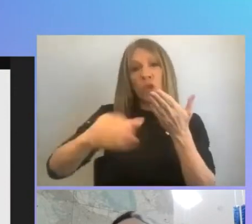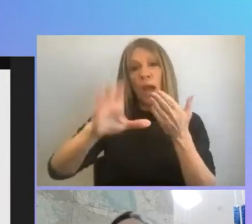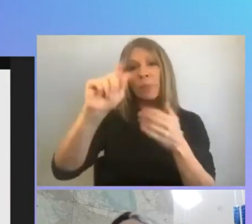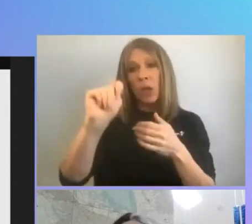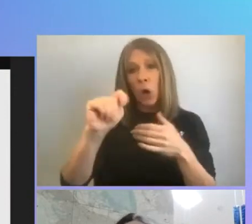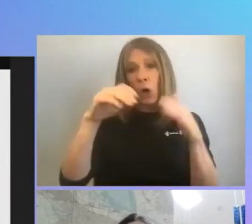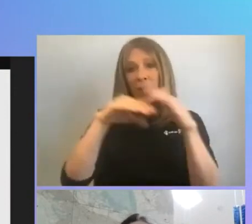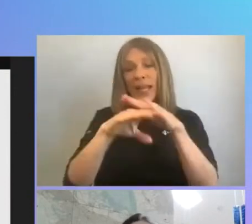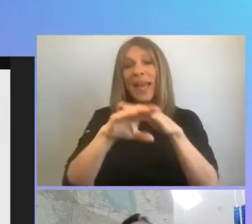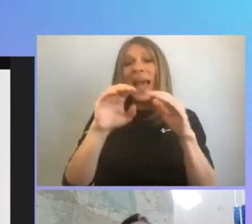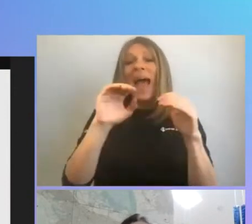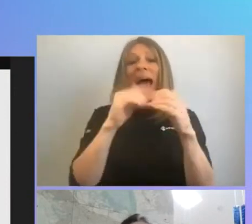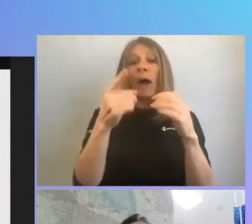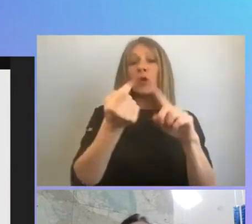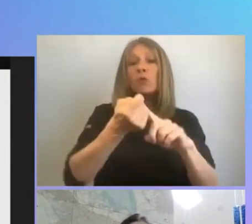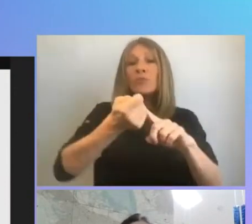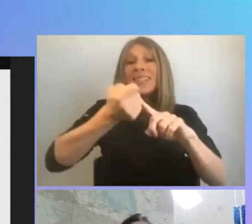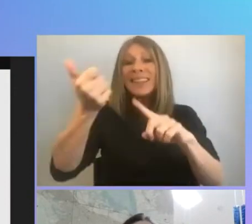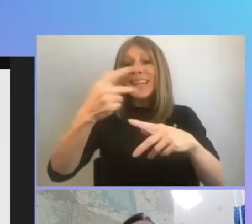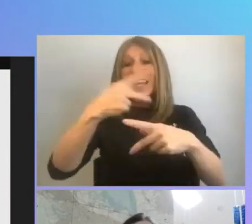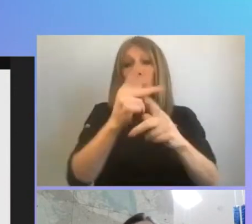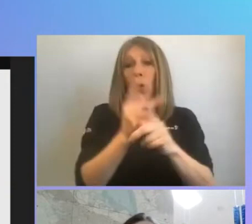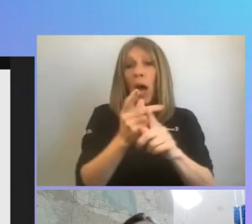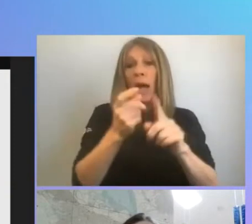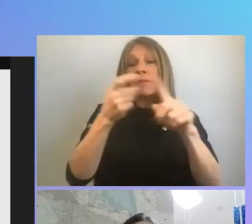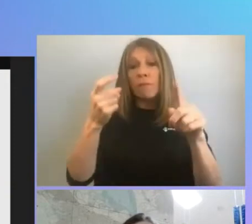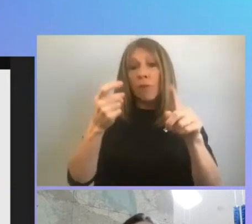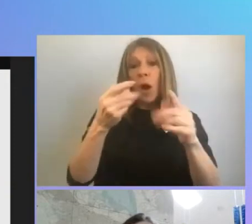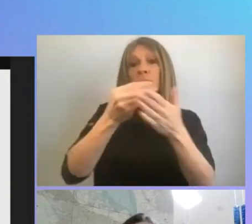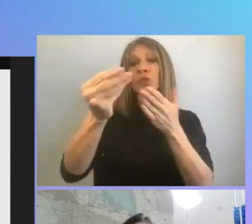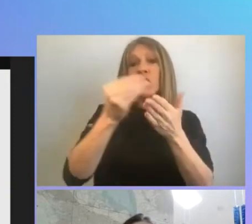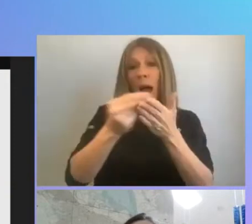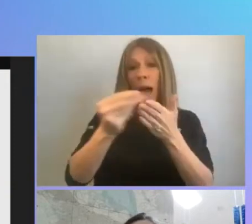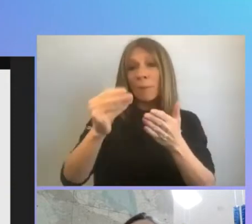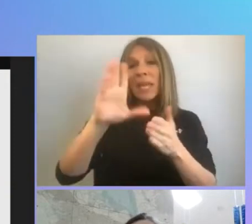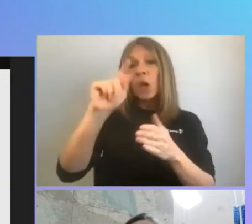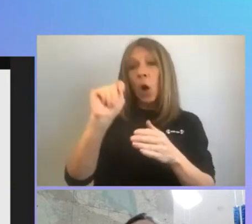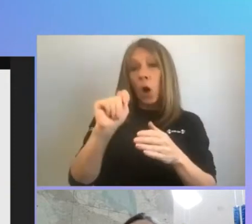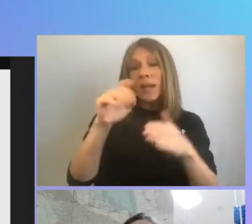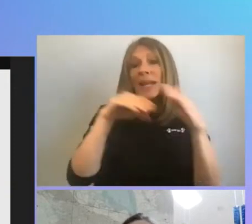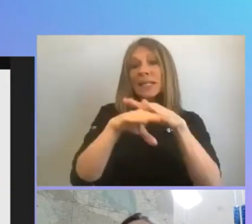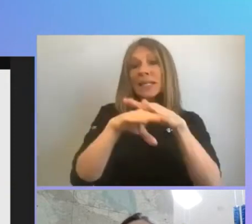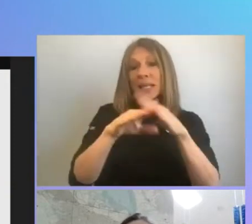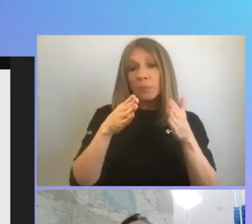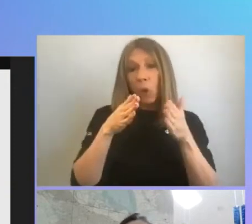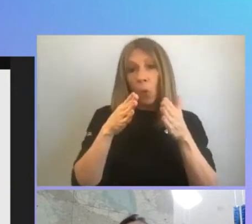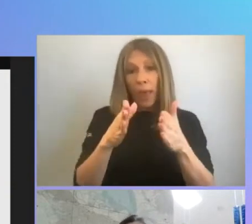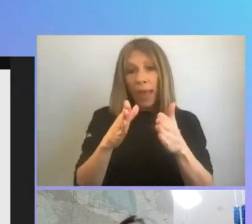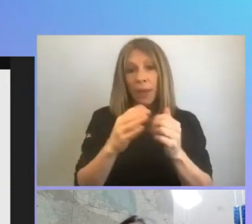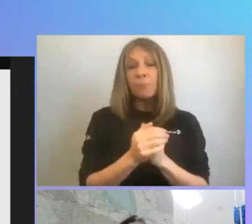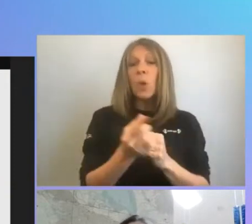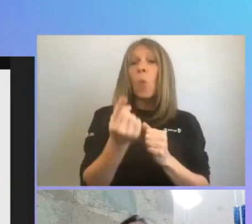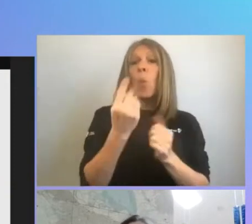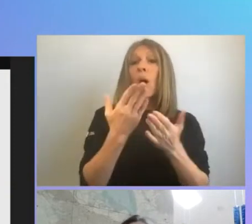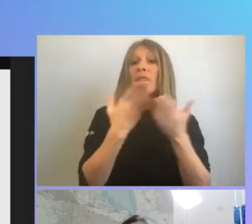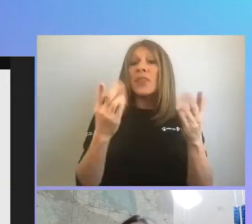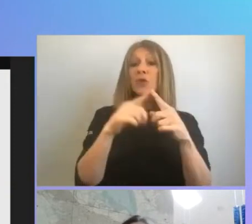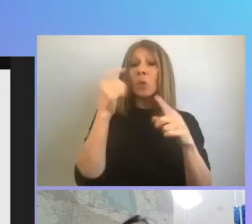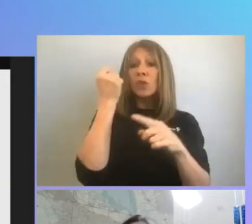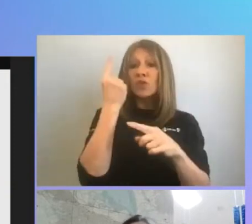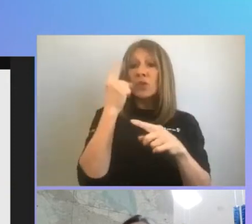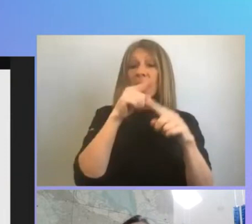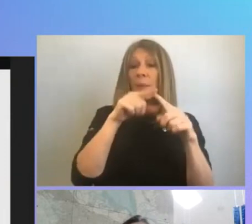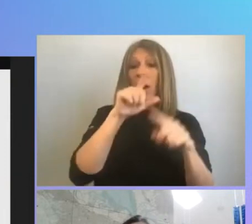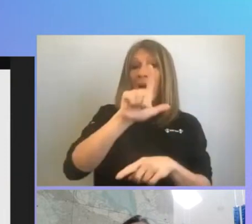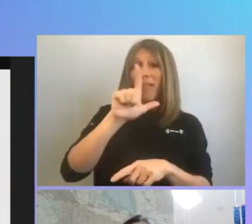you delete a product from a shopping cart in an accessible manner? So one thing to understand about